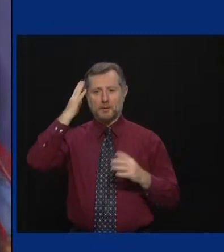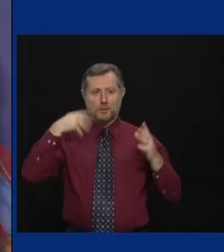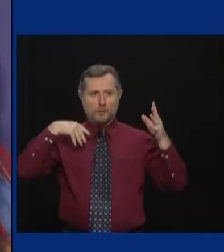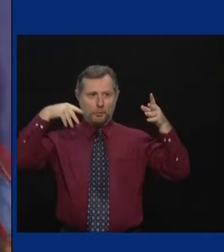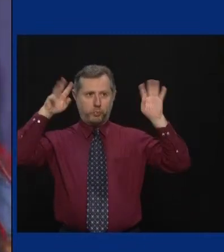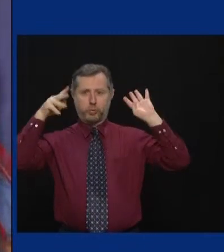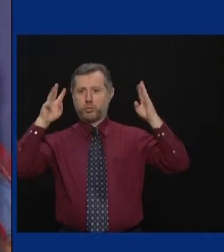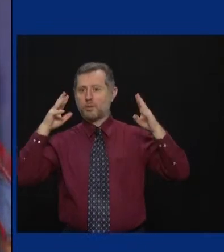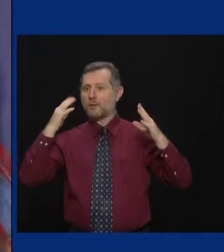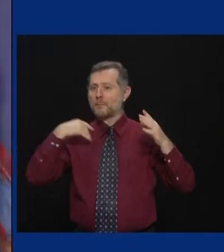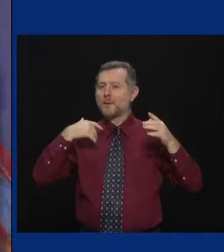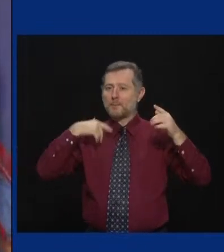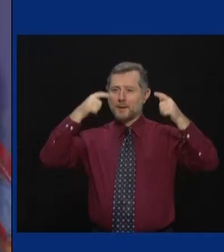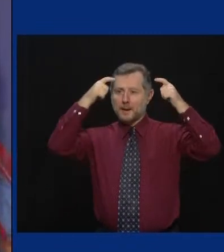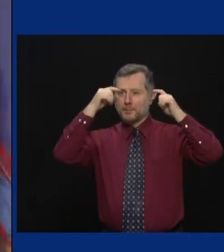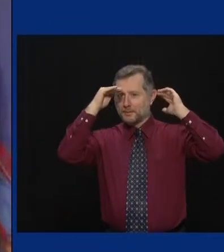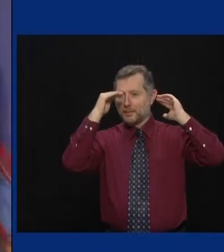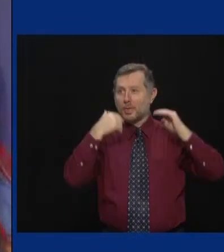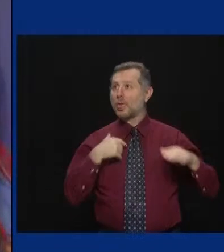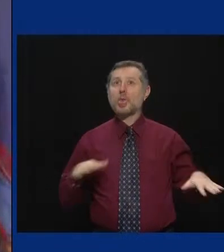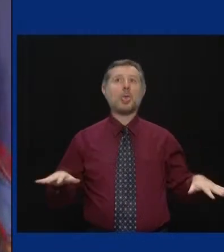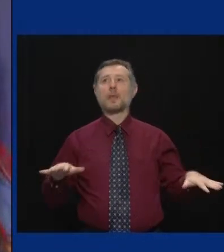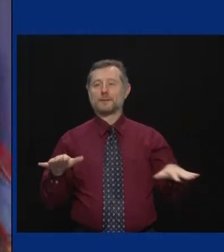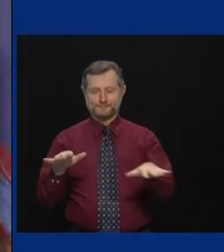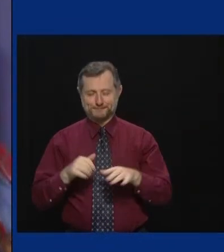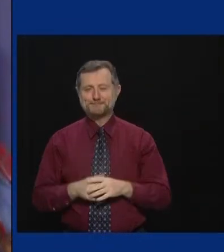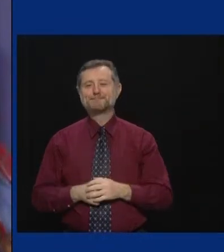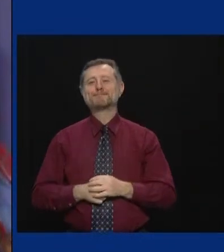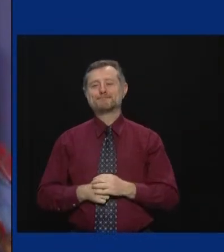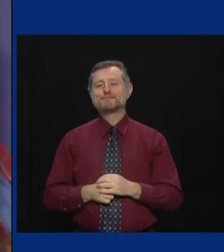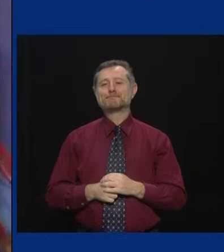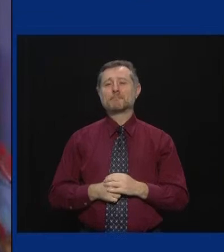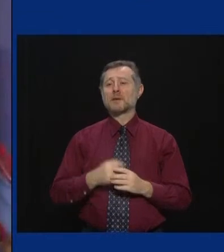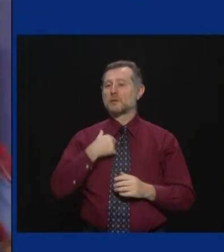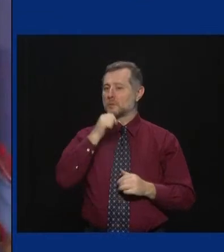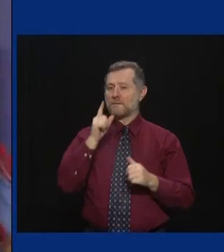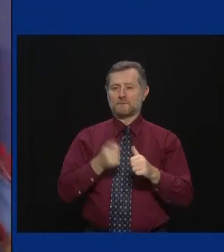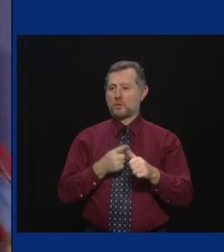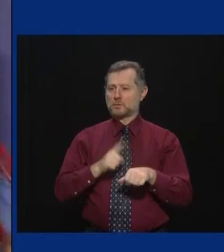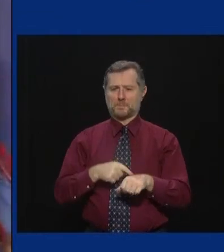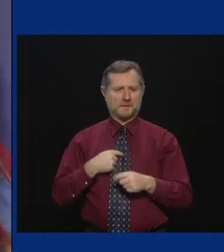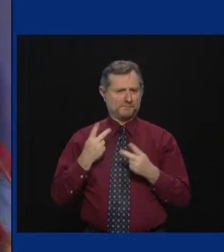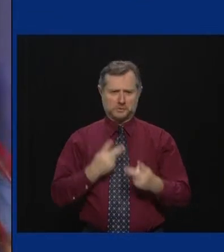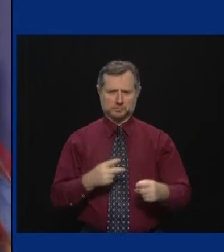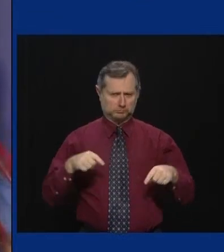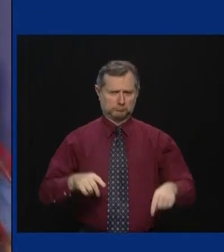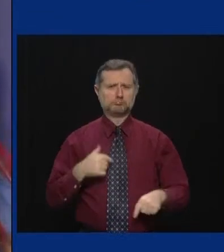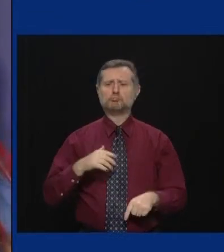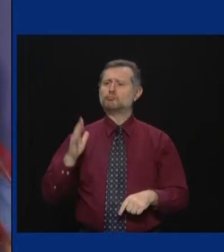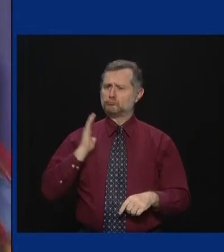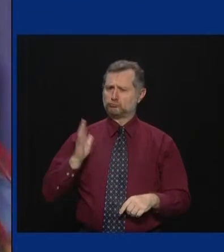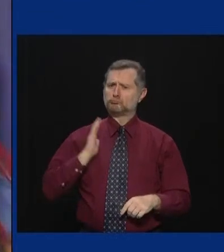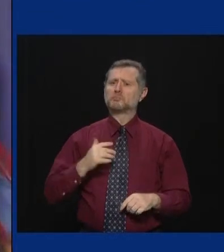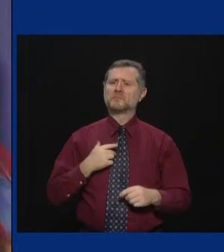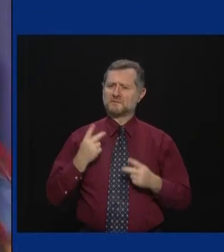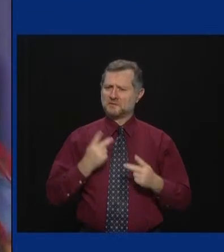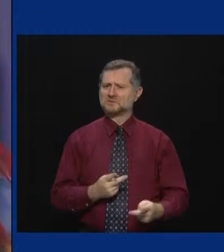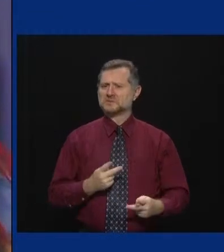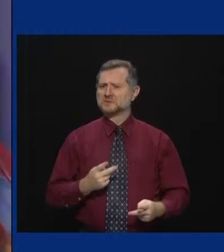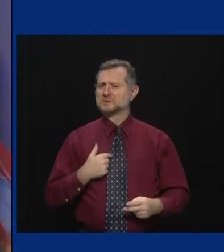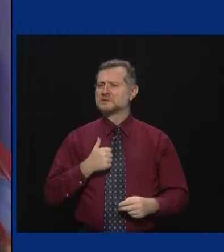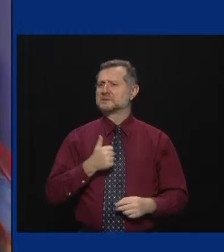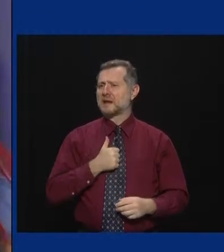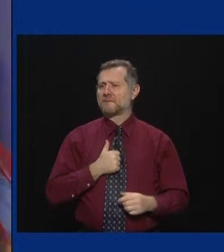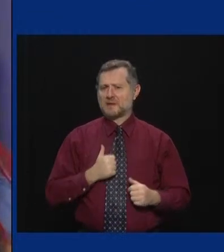first time here. You and Chris and others who gave us the tour. I came here as a tourist, a resident of this area with